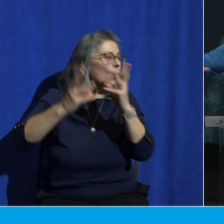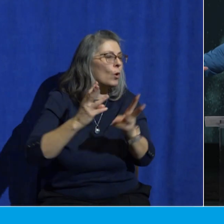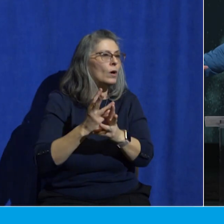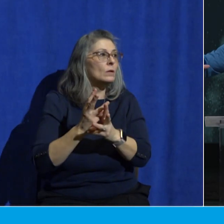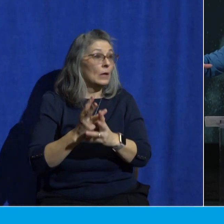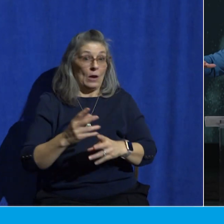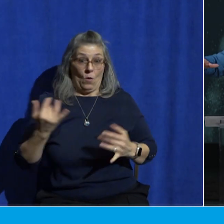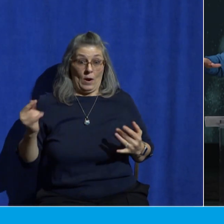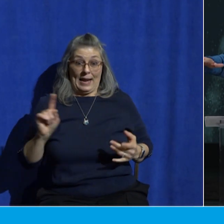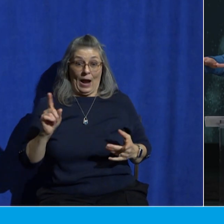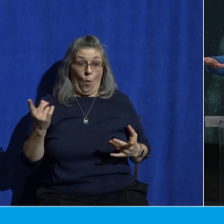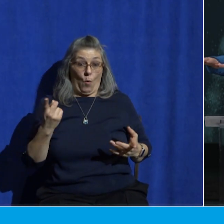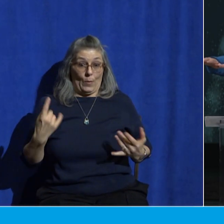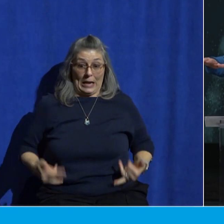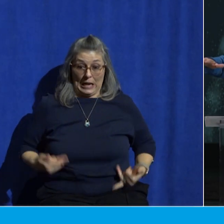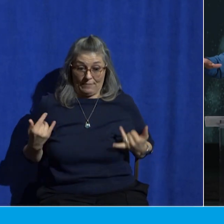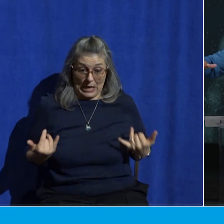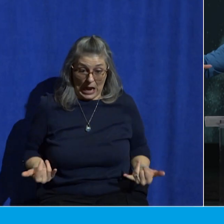lived.